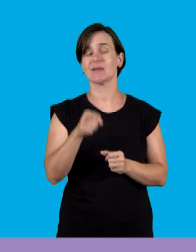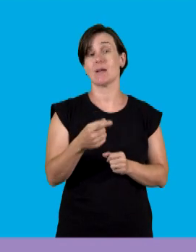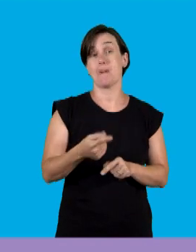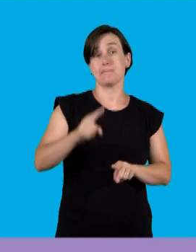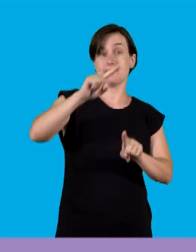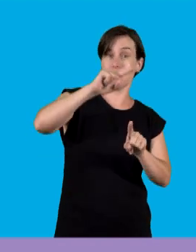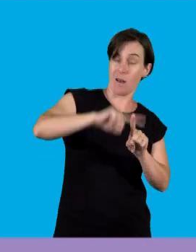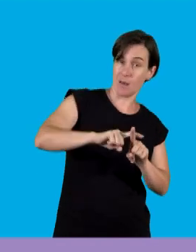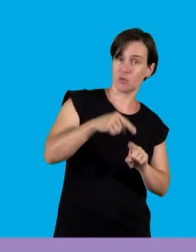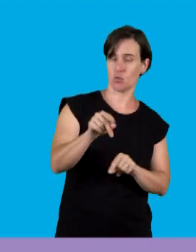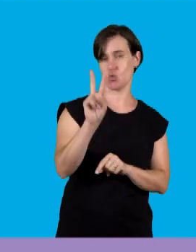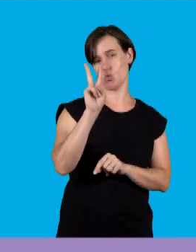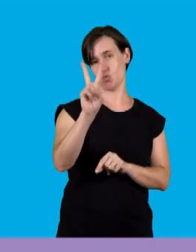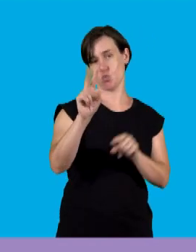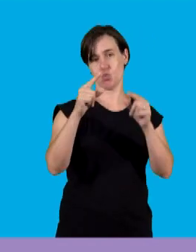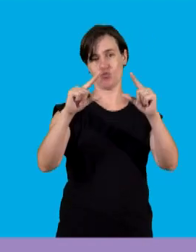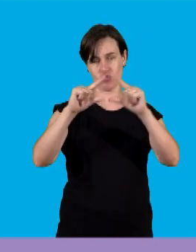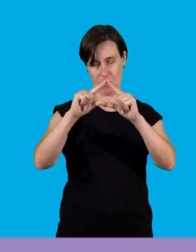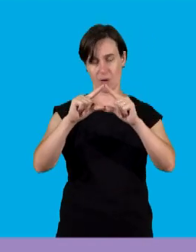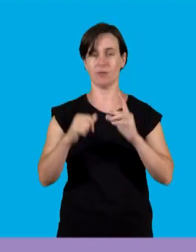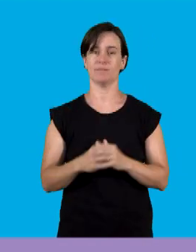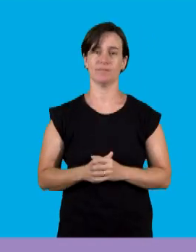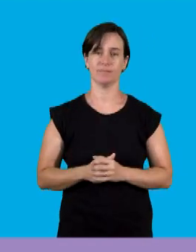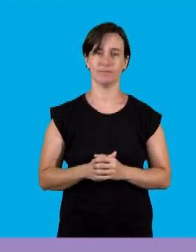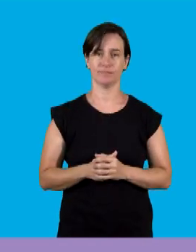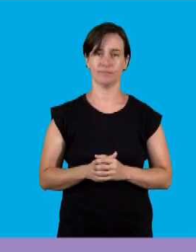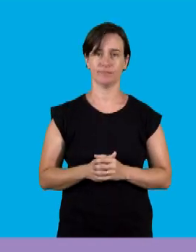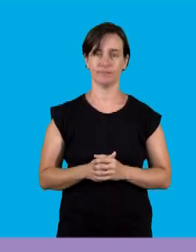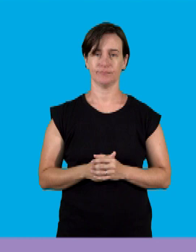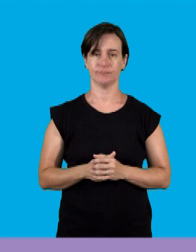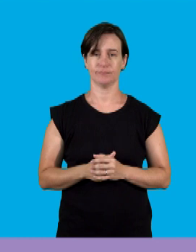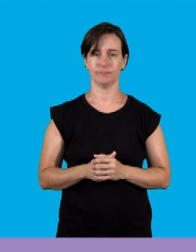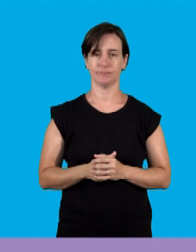we are adding 2